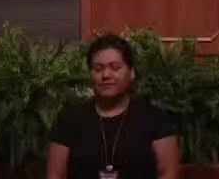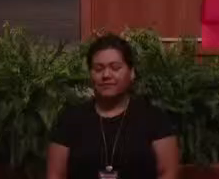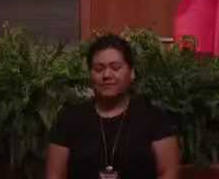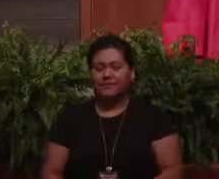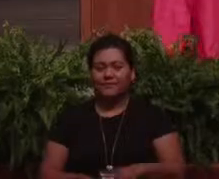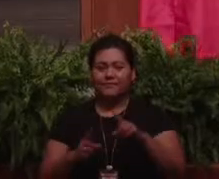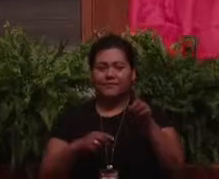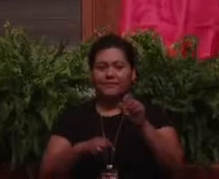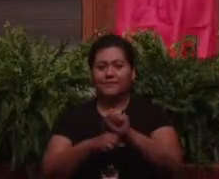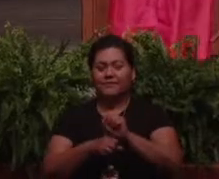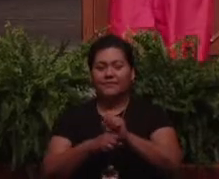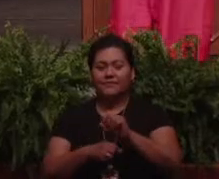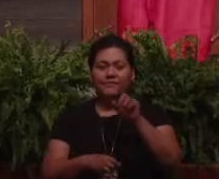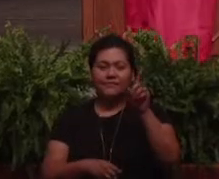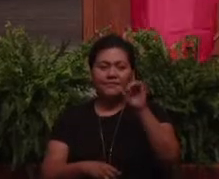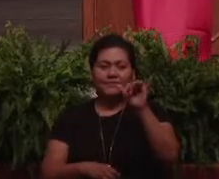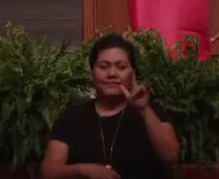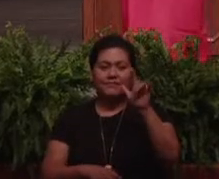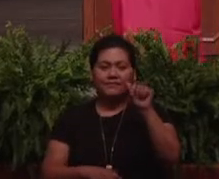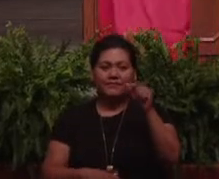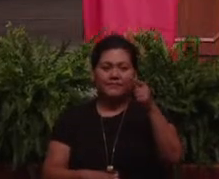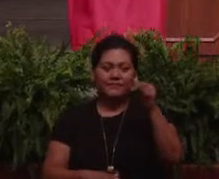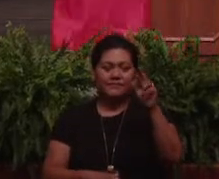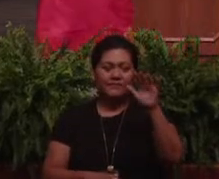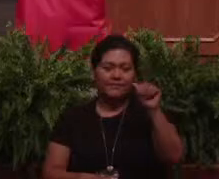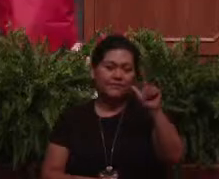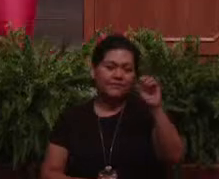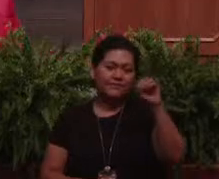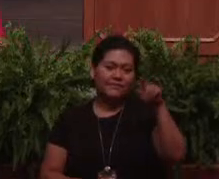Attending the workforce, Zaira Garcia Lopez.